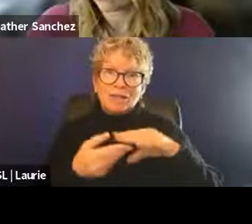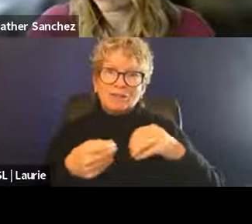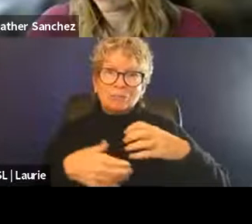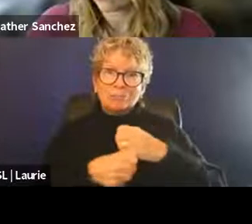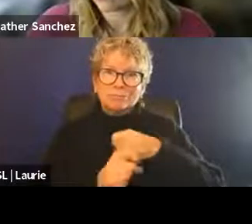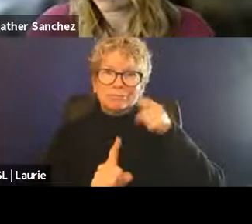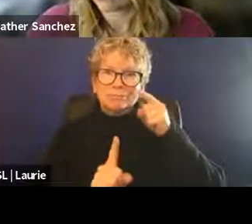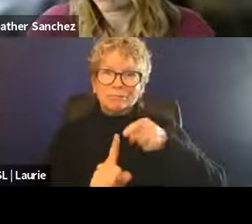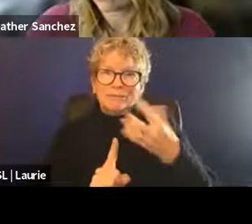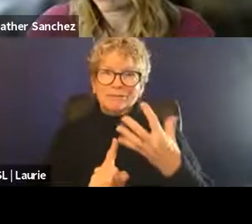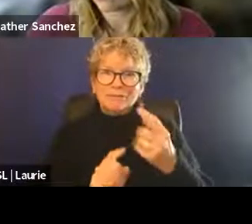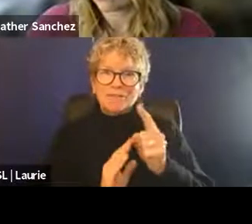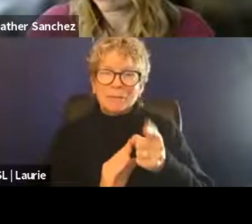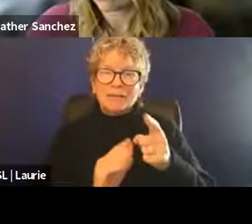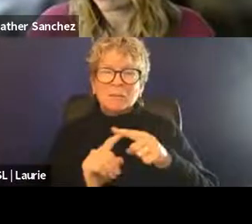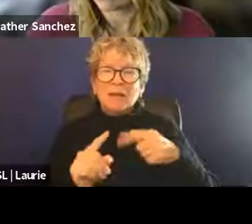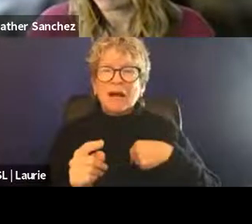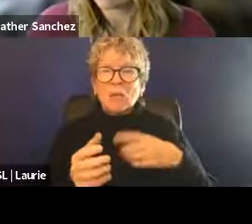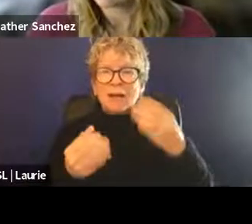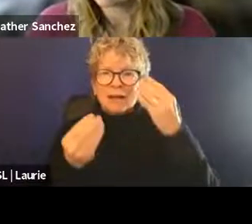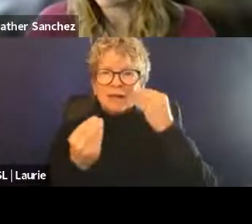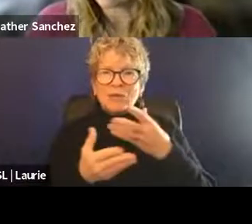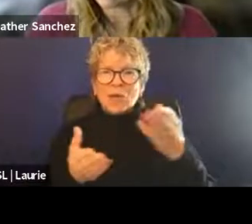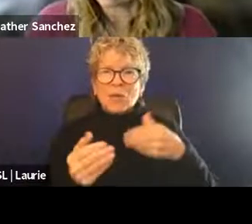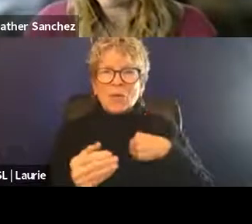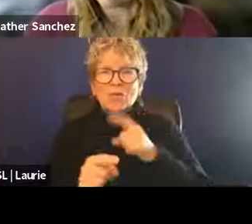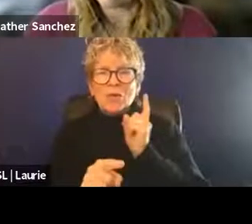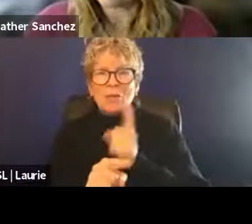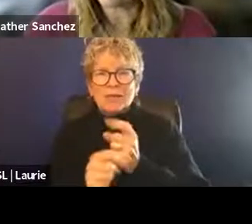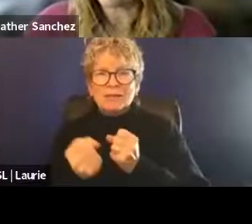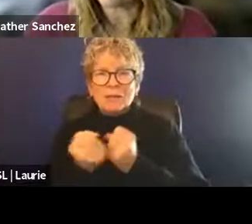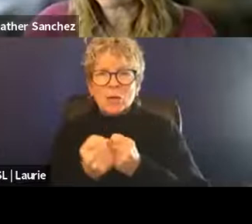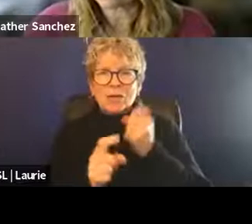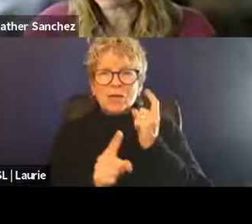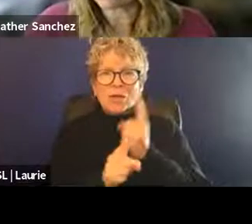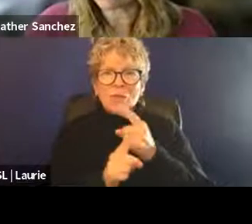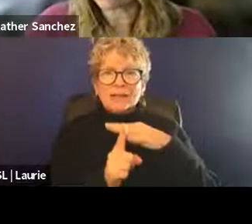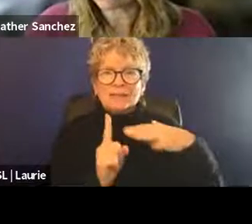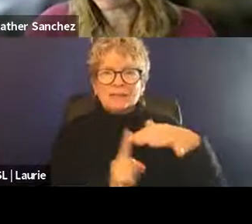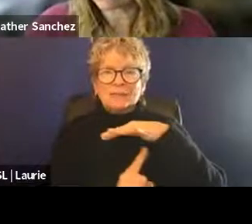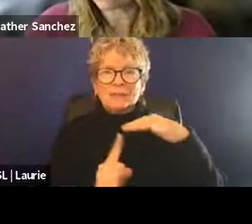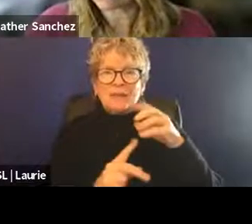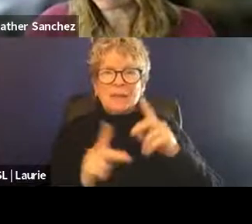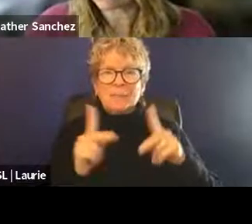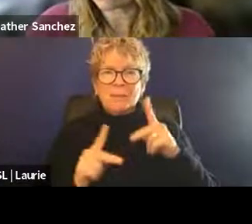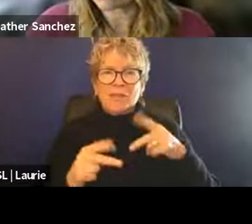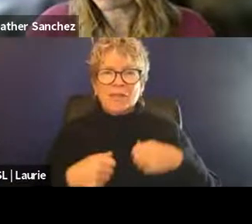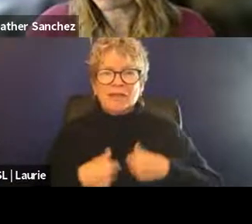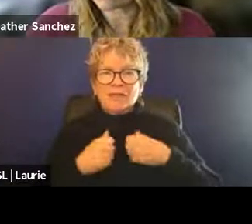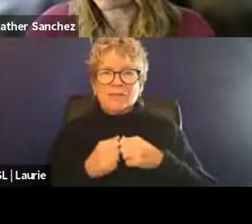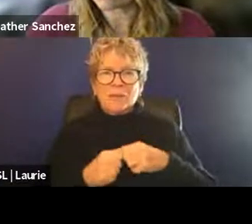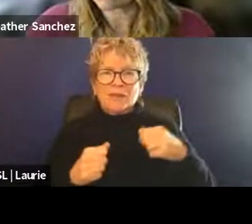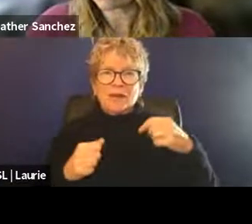I also want to remind you that given the right set of circumstances and with the right support, those of us living with behavioral health conditions have the